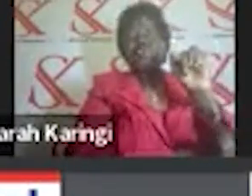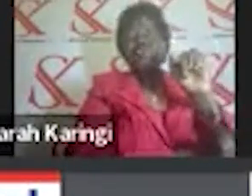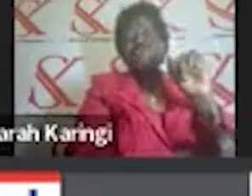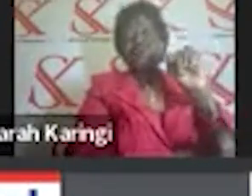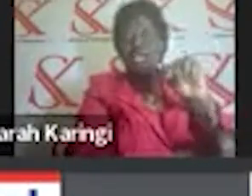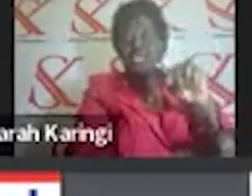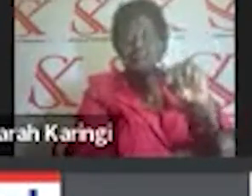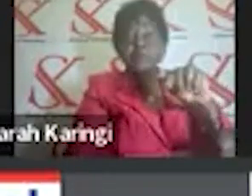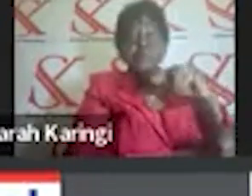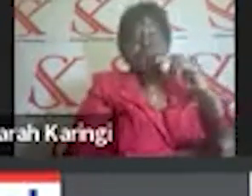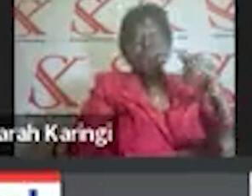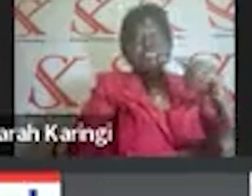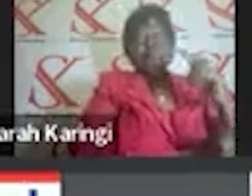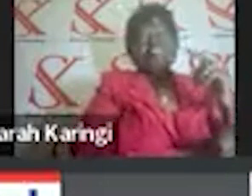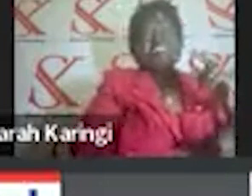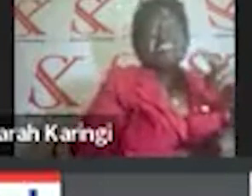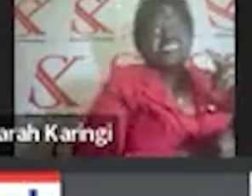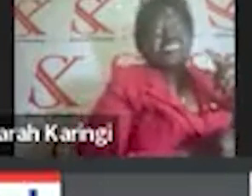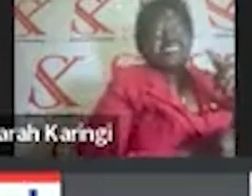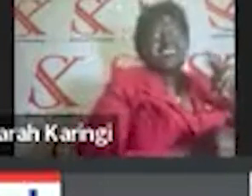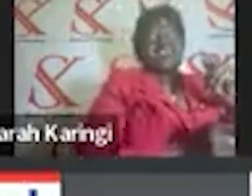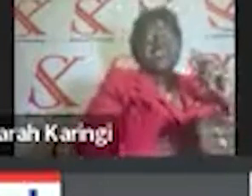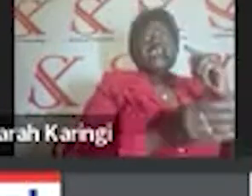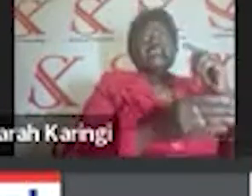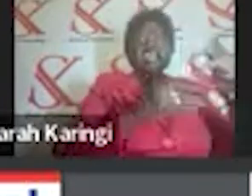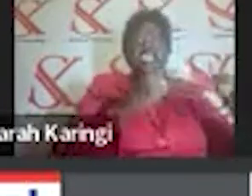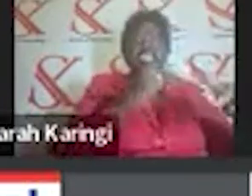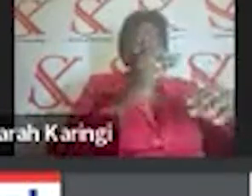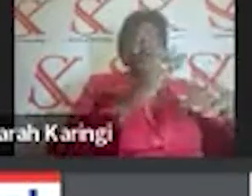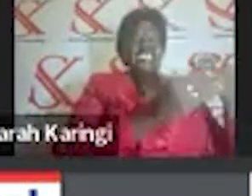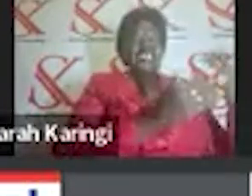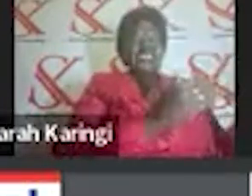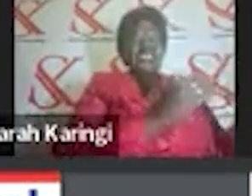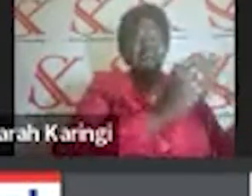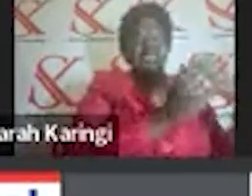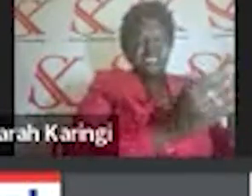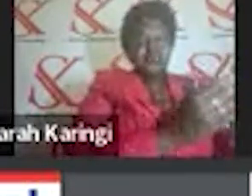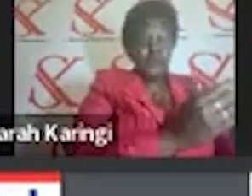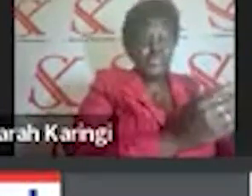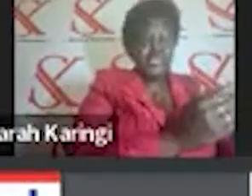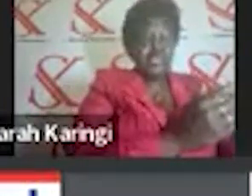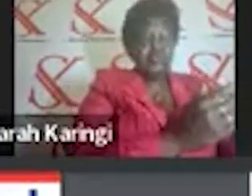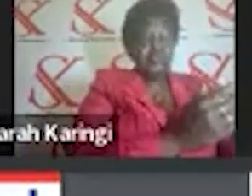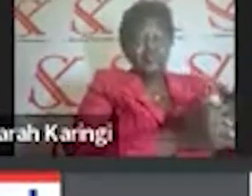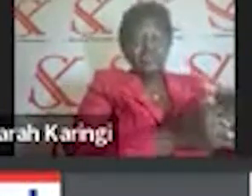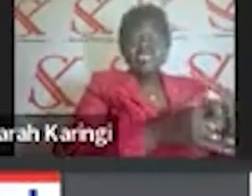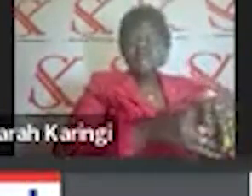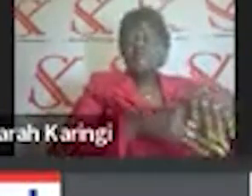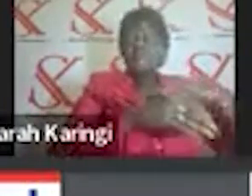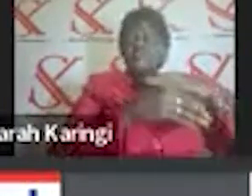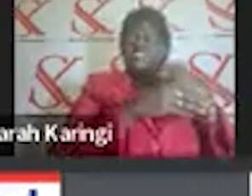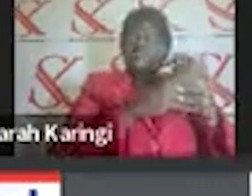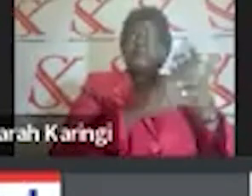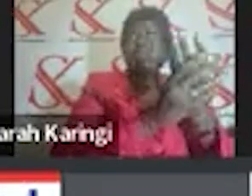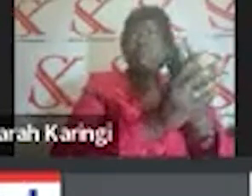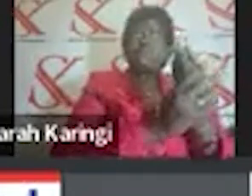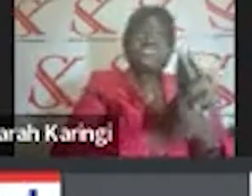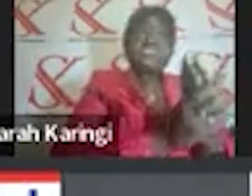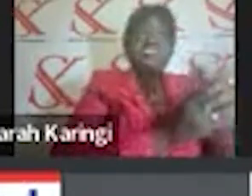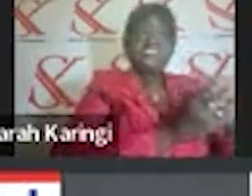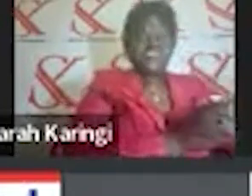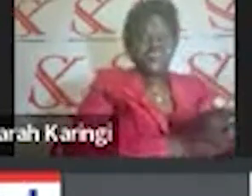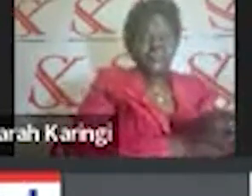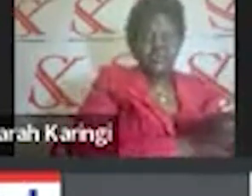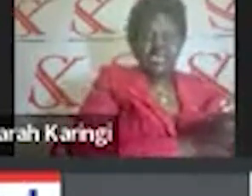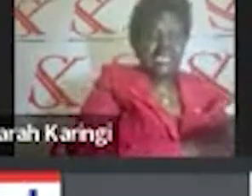else looks for work. What this means is that he realized, of course, networks are very important. If I want a supplier of,